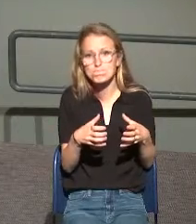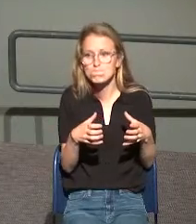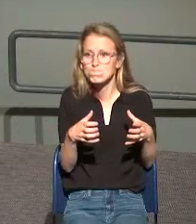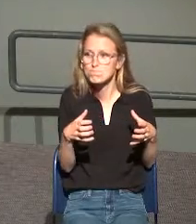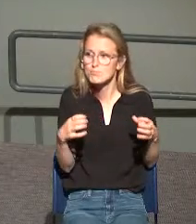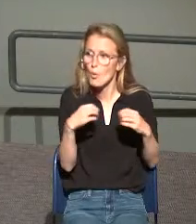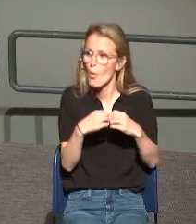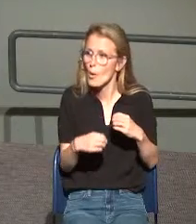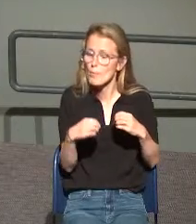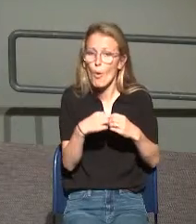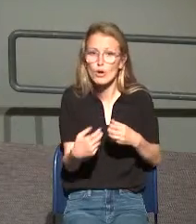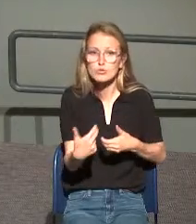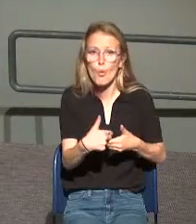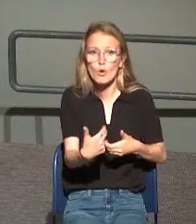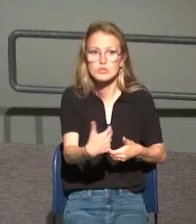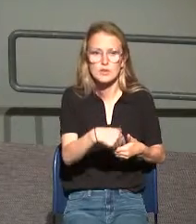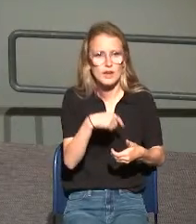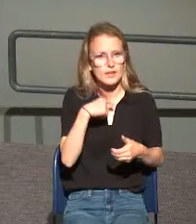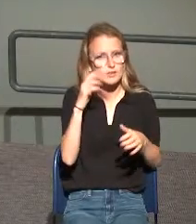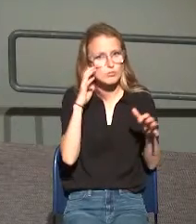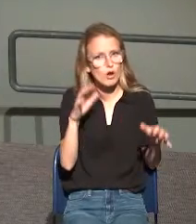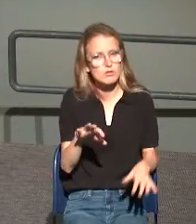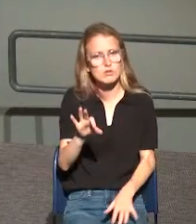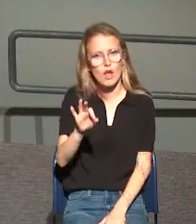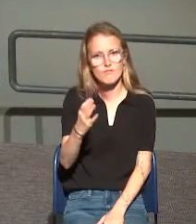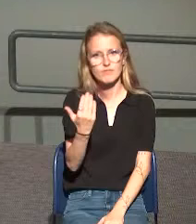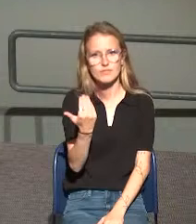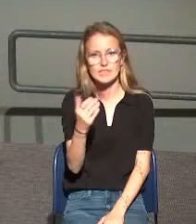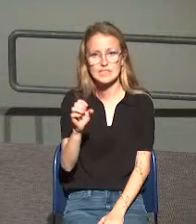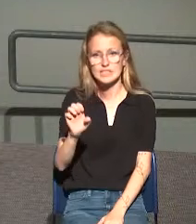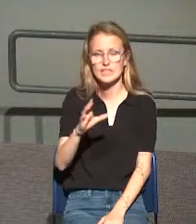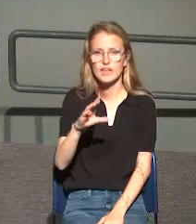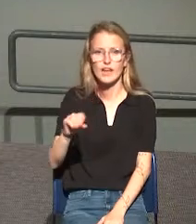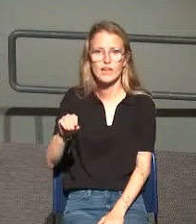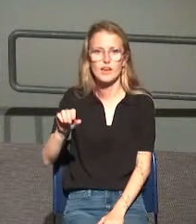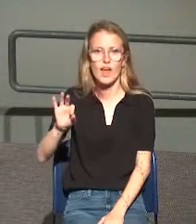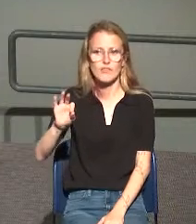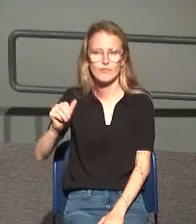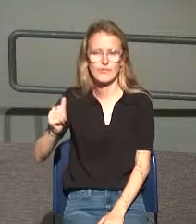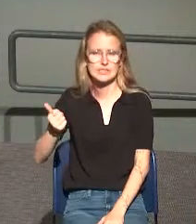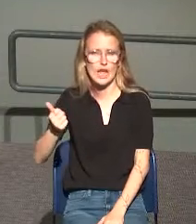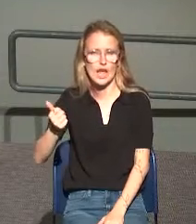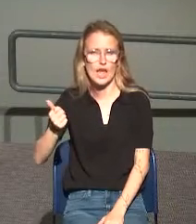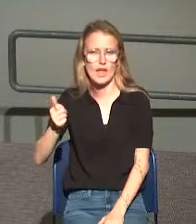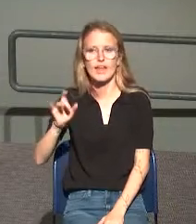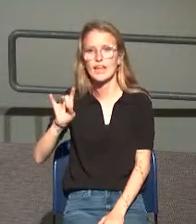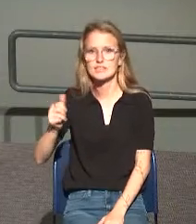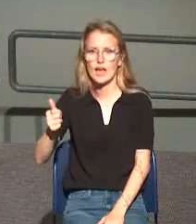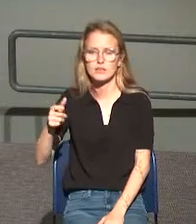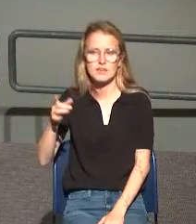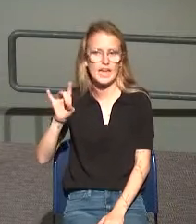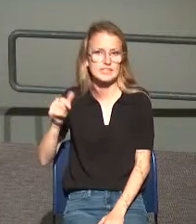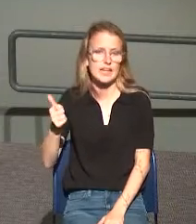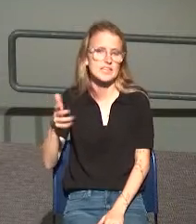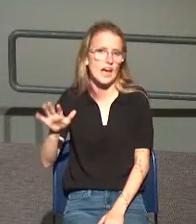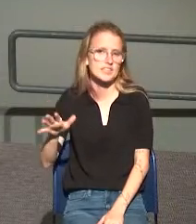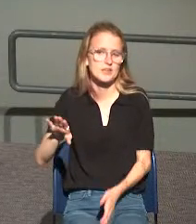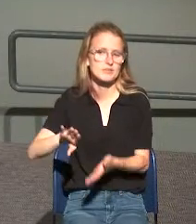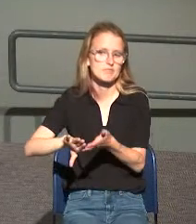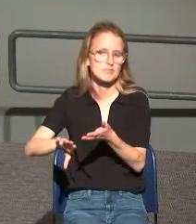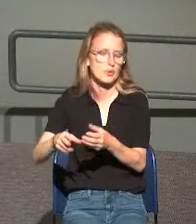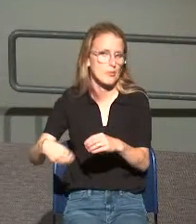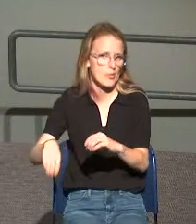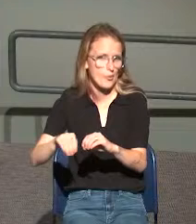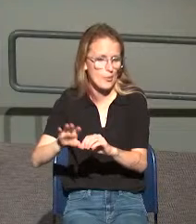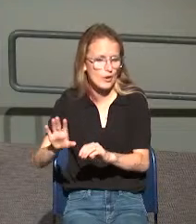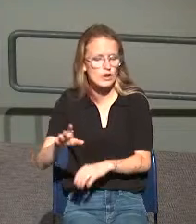was quite surprised the F-15E and the A-10 communities. Of course, the A-10's starting to go away, so yeah. But